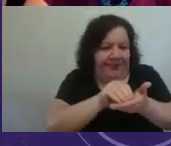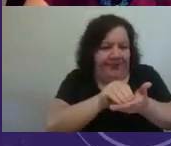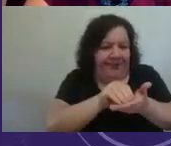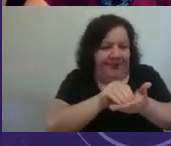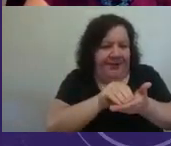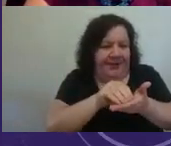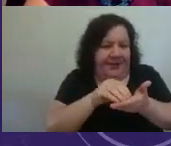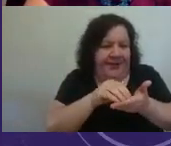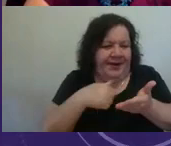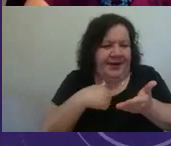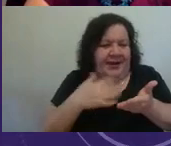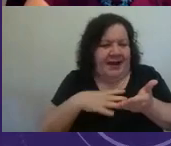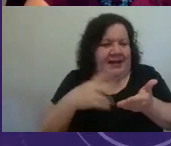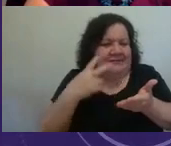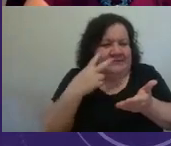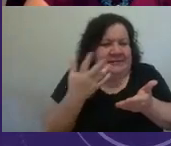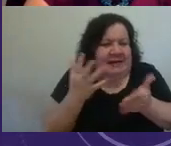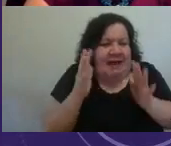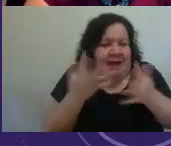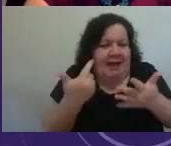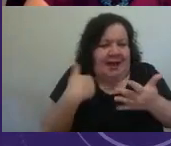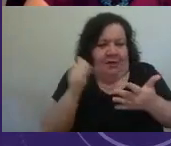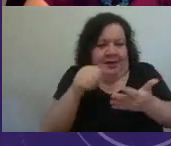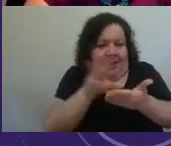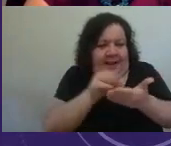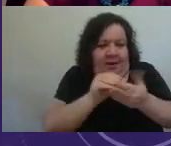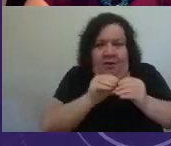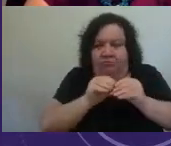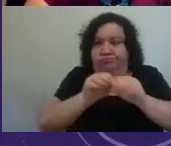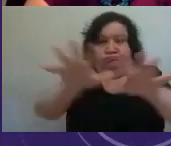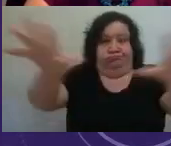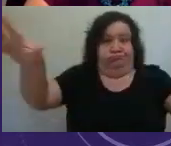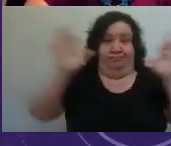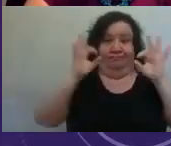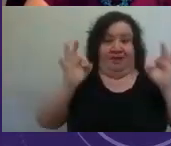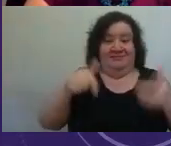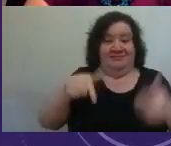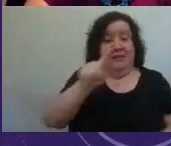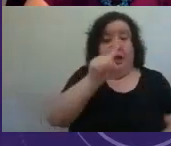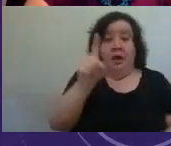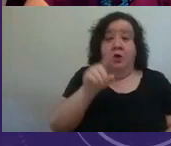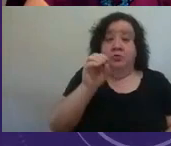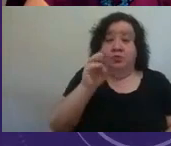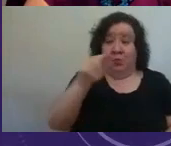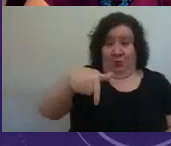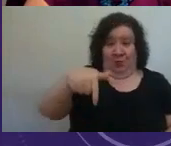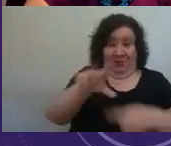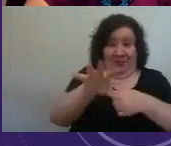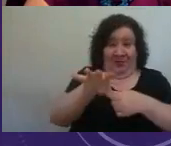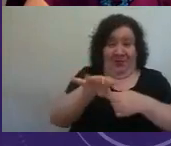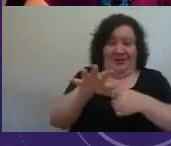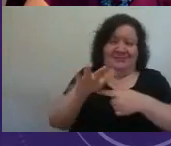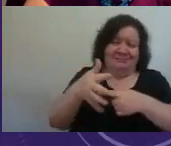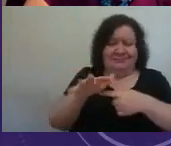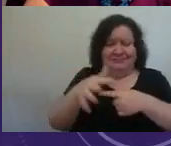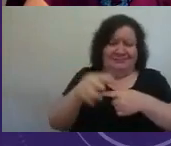Zoom recordings are not always perfect. So I have a couple of other backup options, and I want to compare which one is the